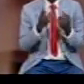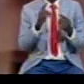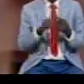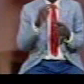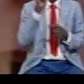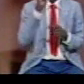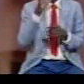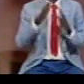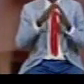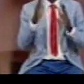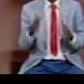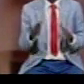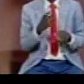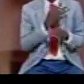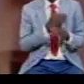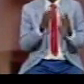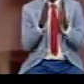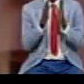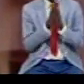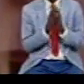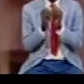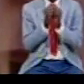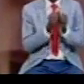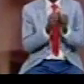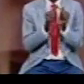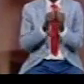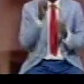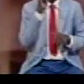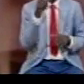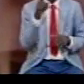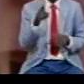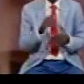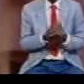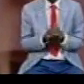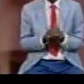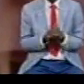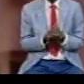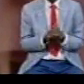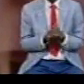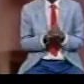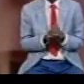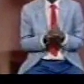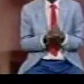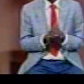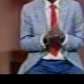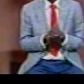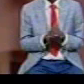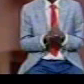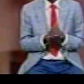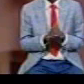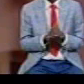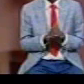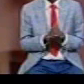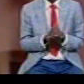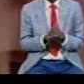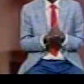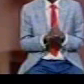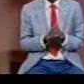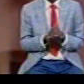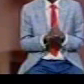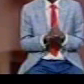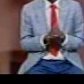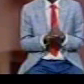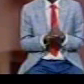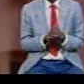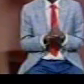he prayed together with me. Sister, please just tell us exactly what the Lord has done. Just go straight to the point. What God has done.